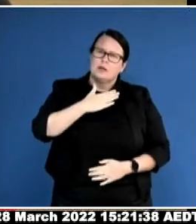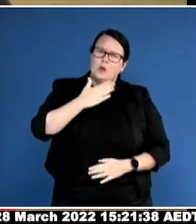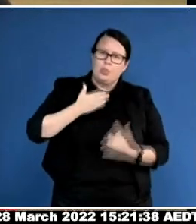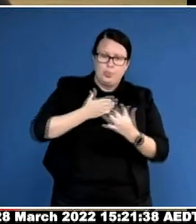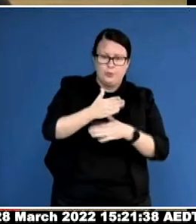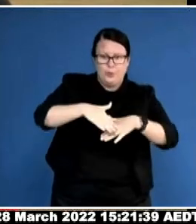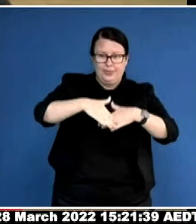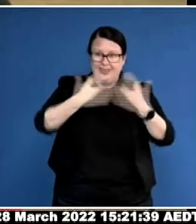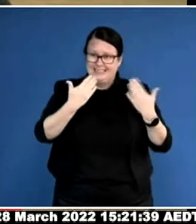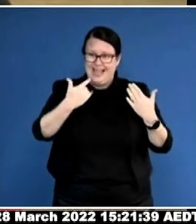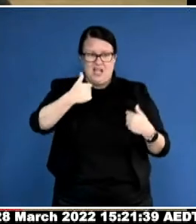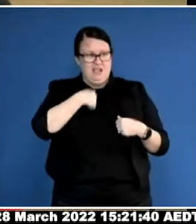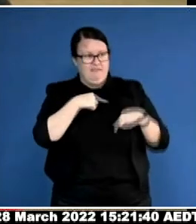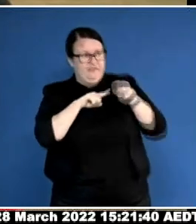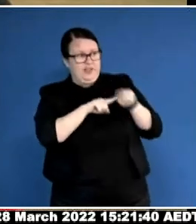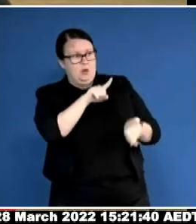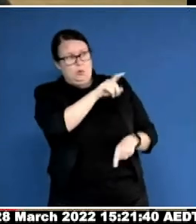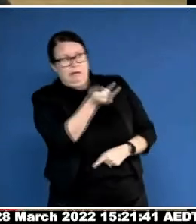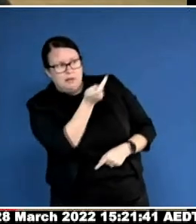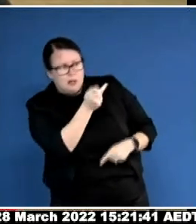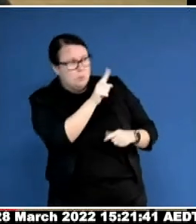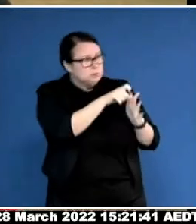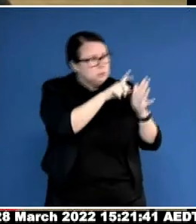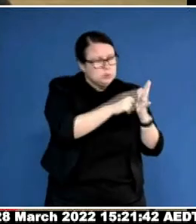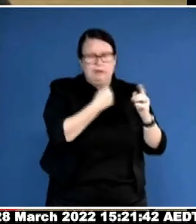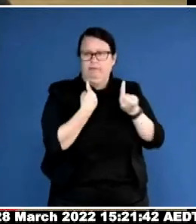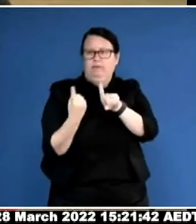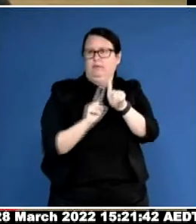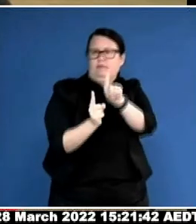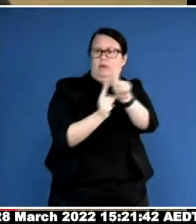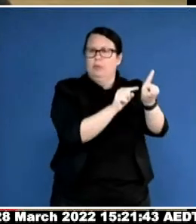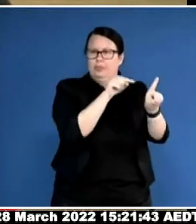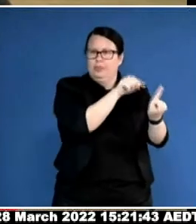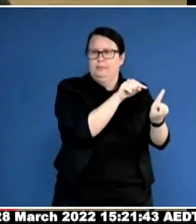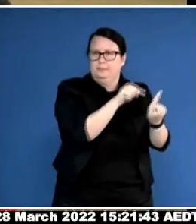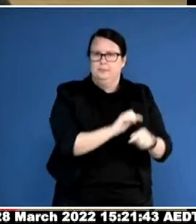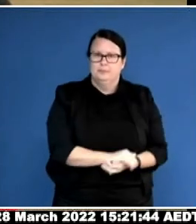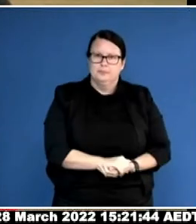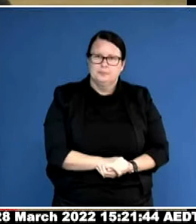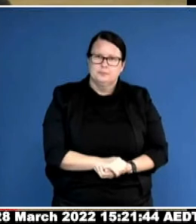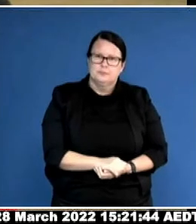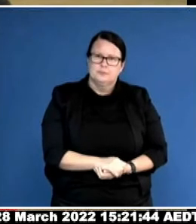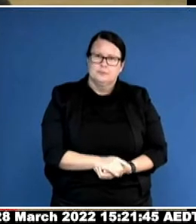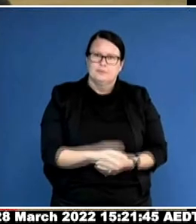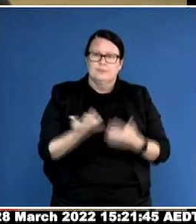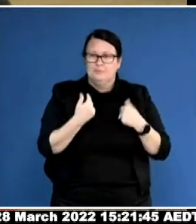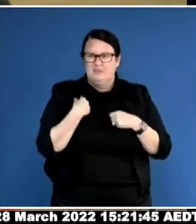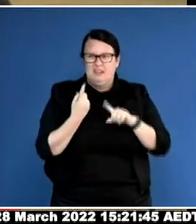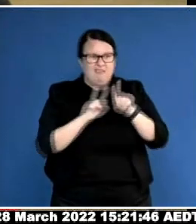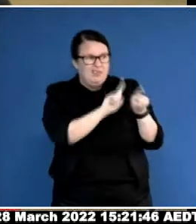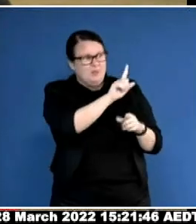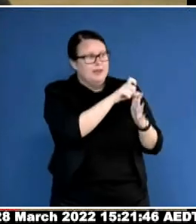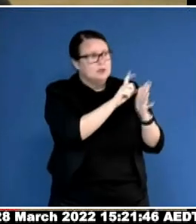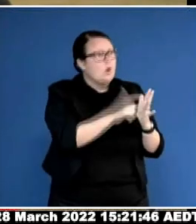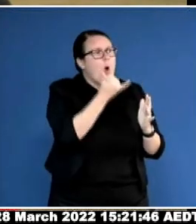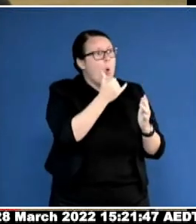the day then became contingent on that person and what they wanted to do themselves. And then I was either tagging along with them or